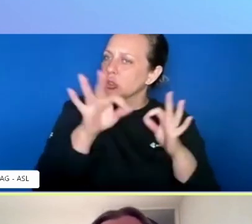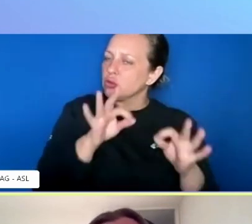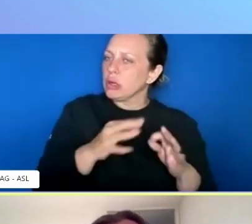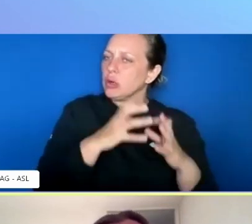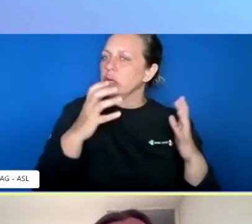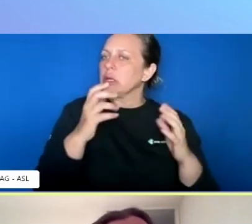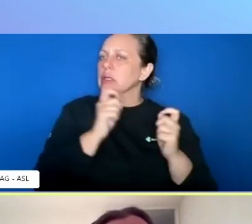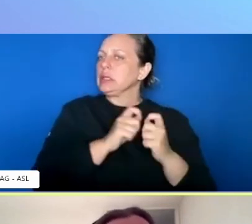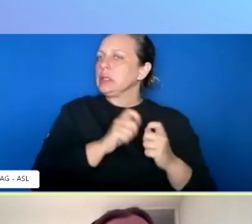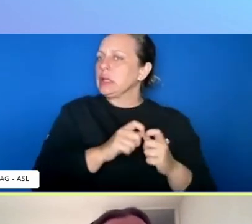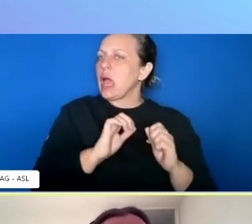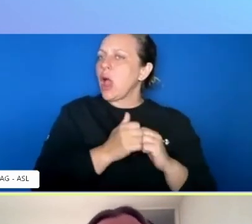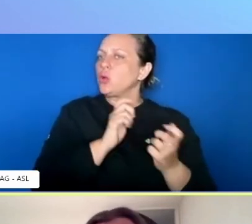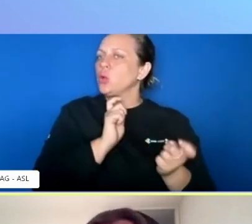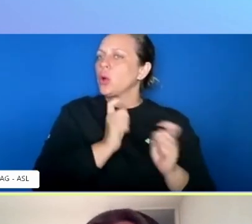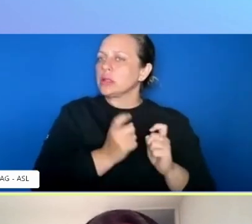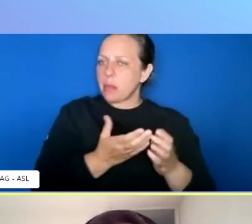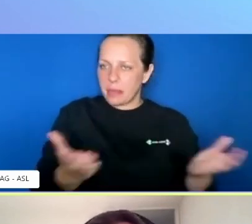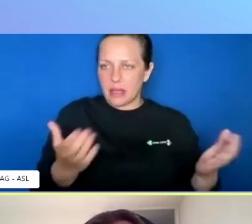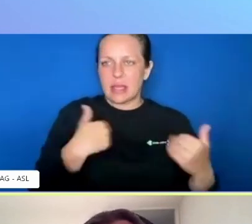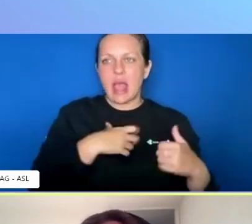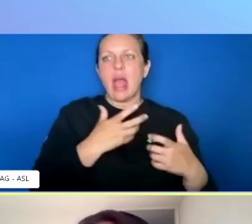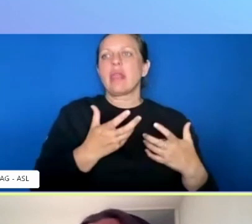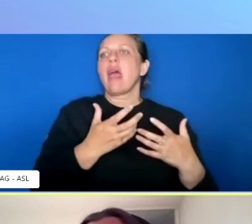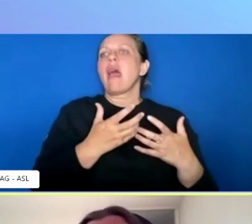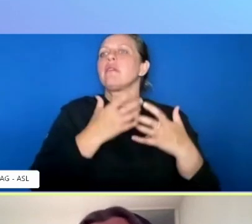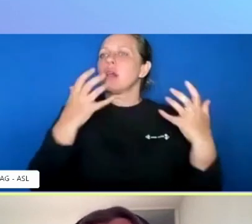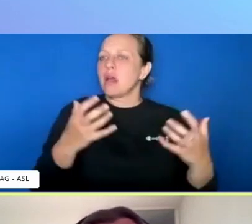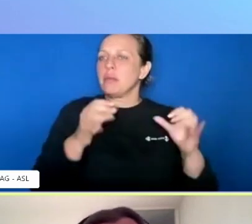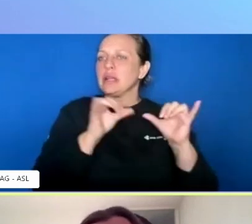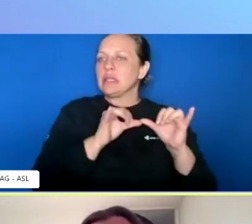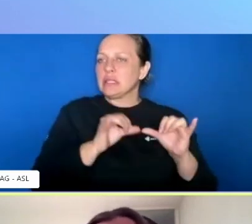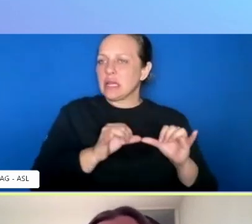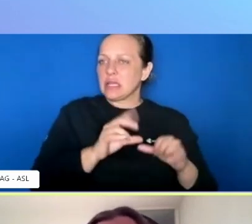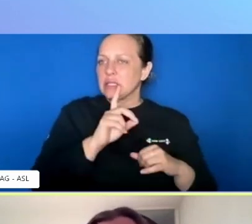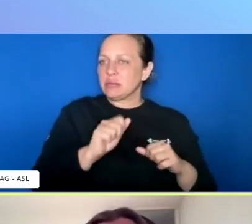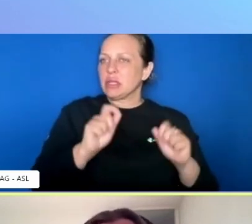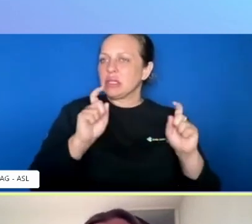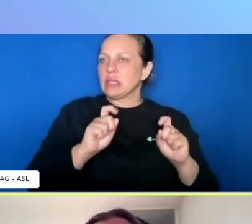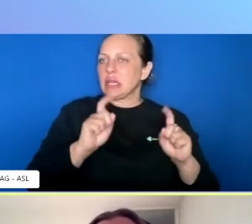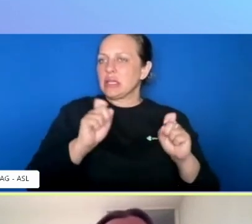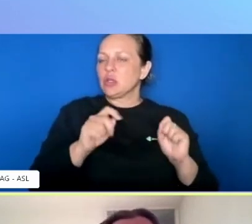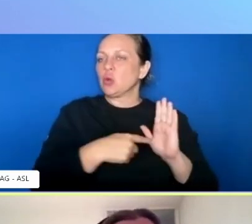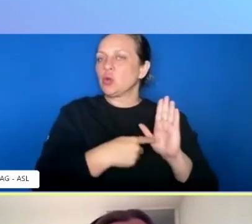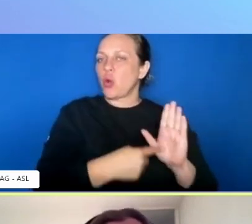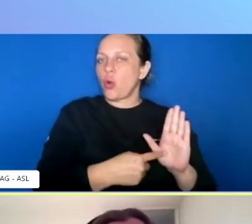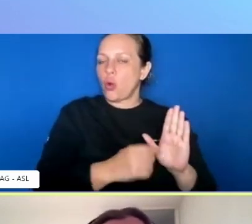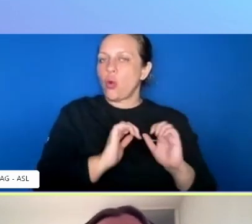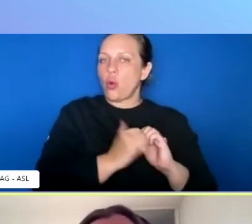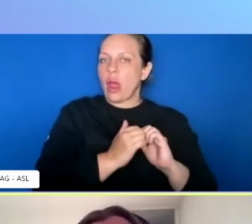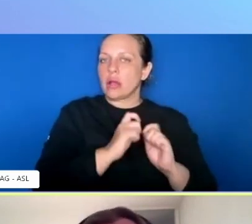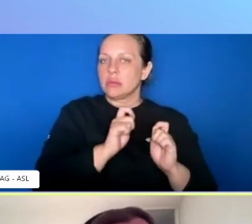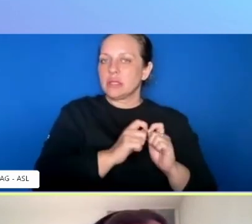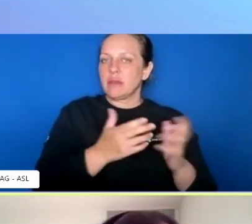to test certain things, and they come with a number of standardized accessibility test cases to show how certain